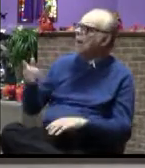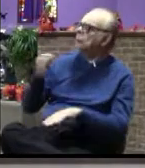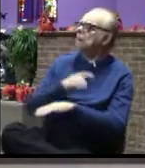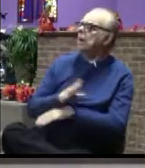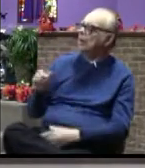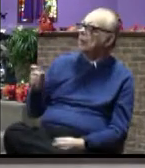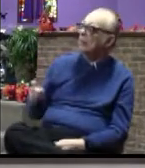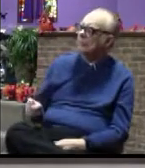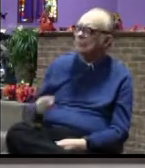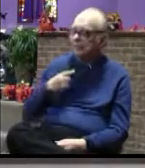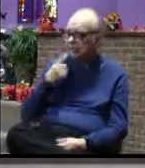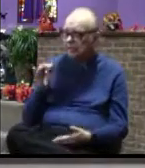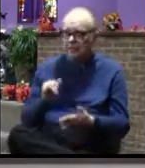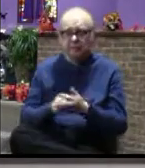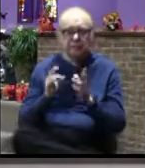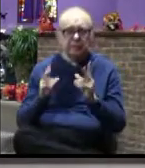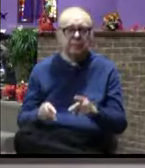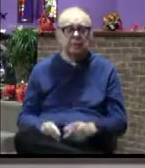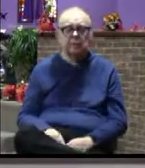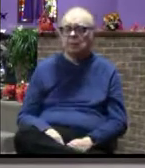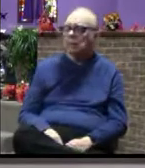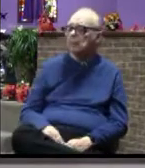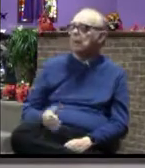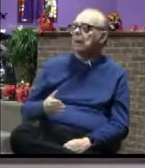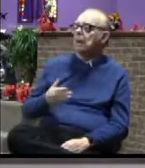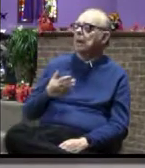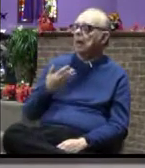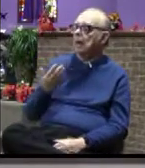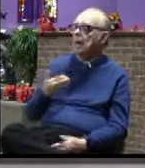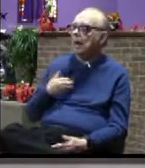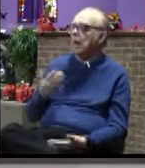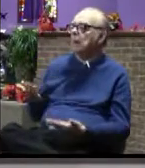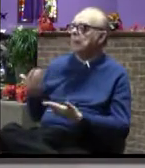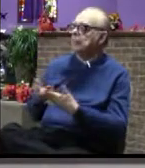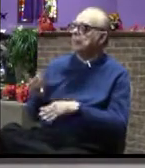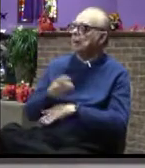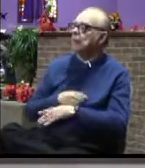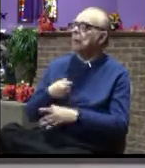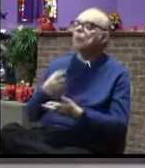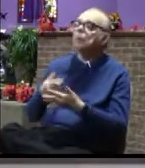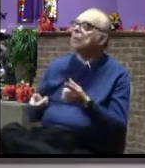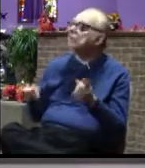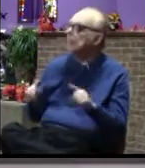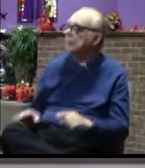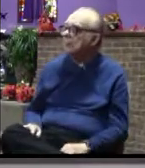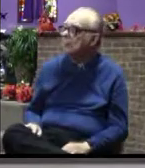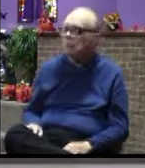how's your day or you say to them have a good day or what's going on